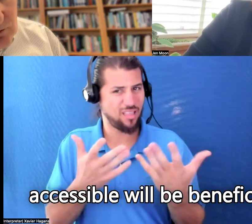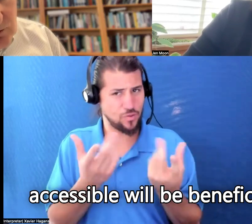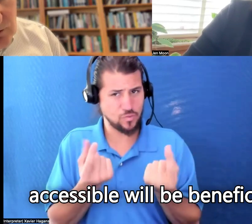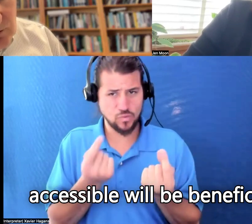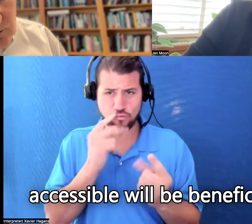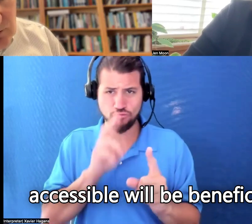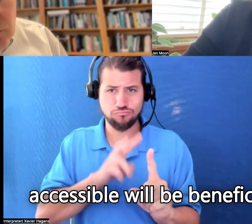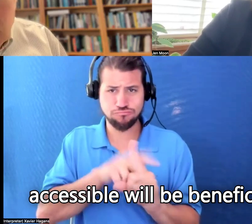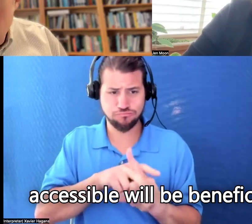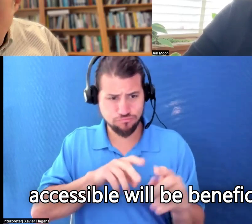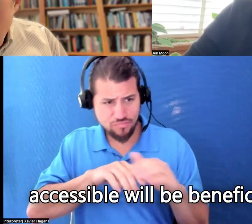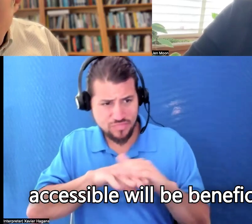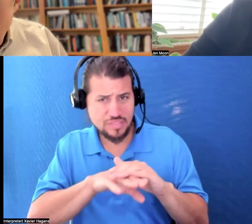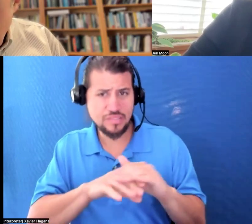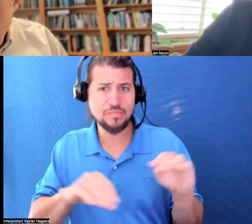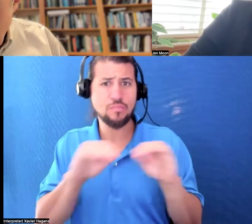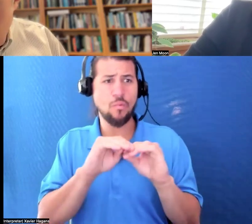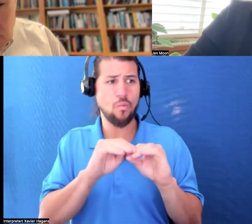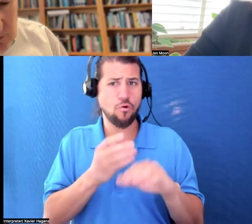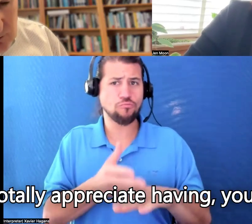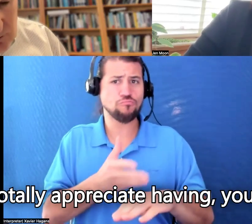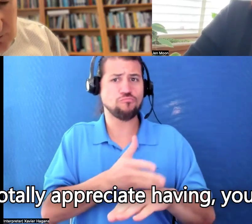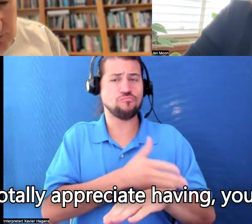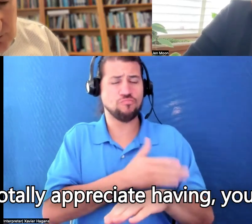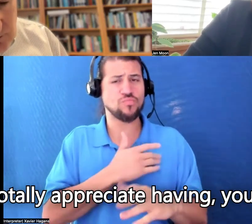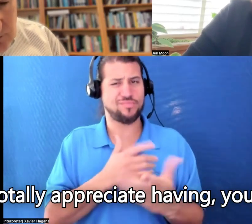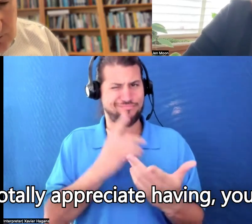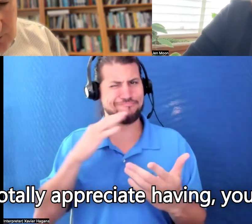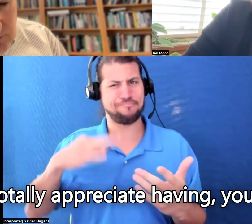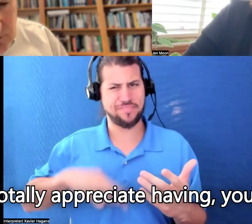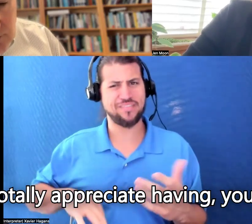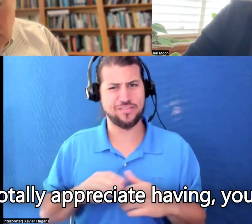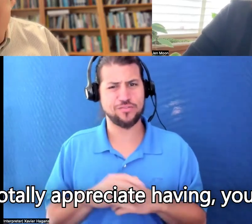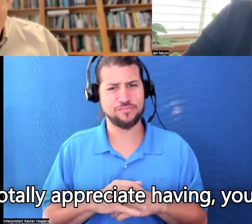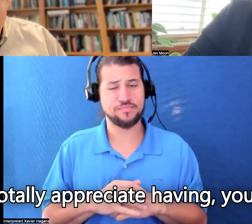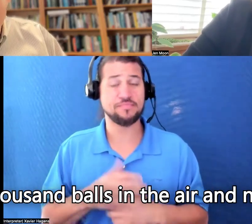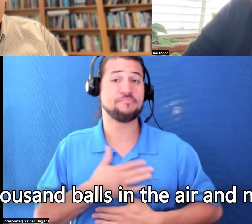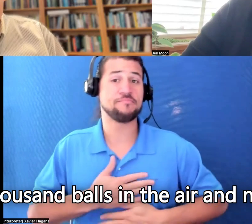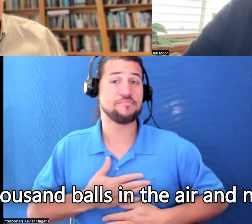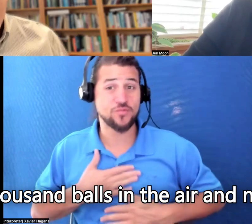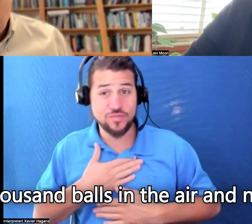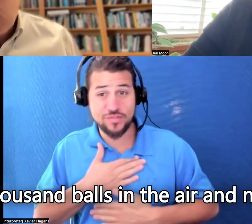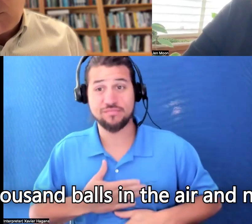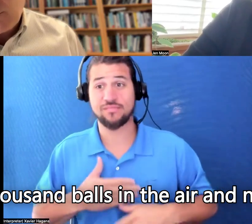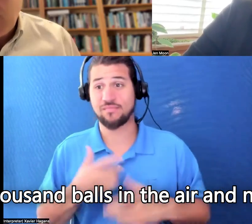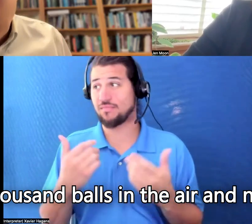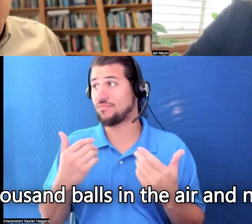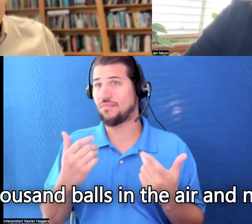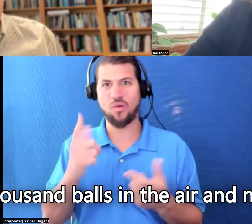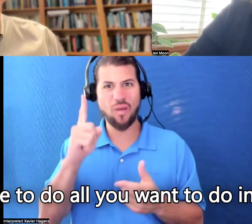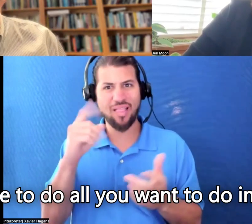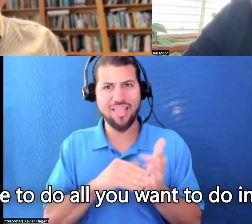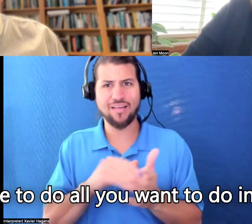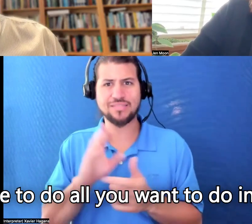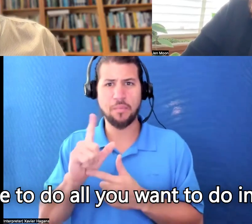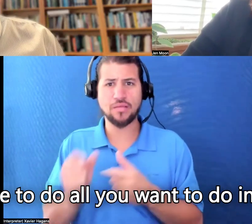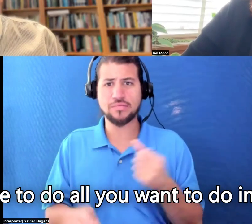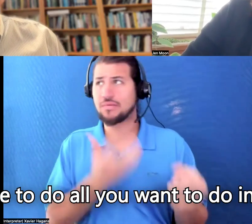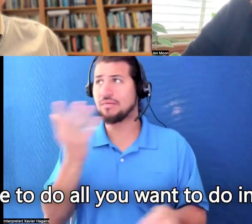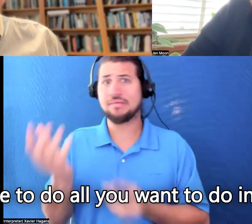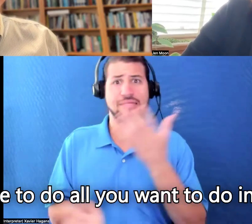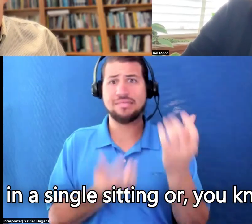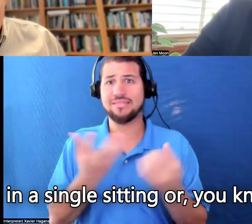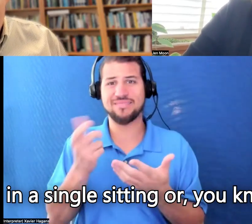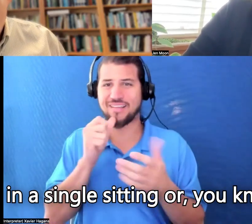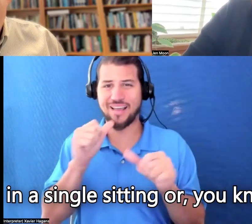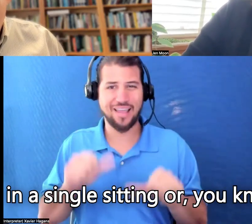accessible will be beneficial. I totally appreciate having 1,000 balls in the air and not really able to do all you want to